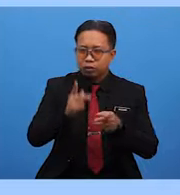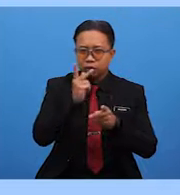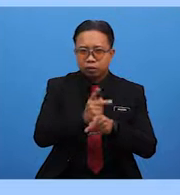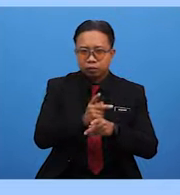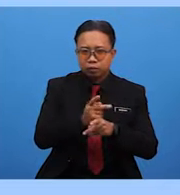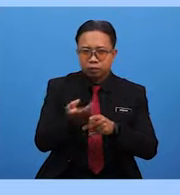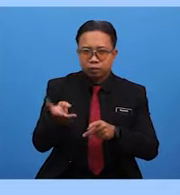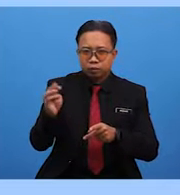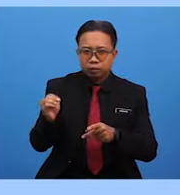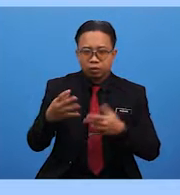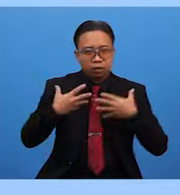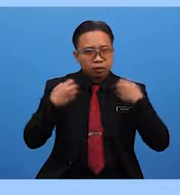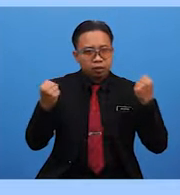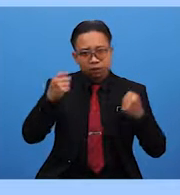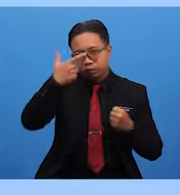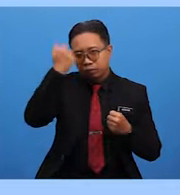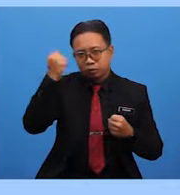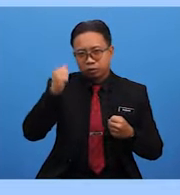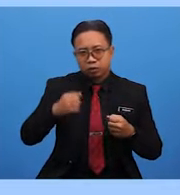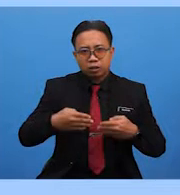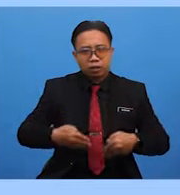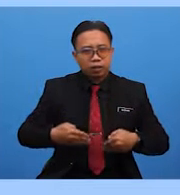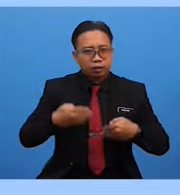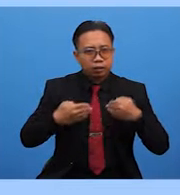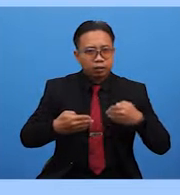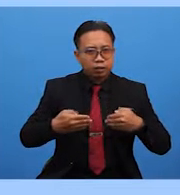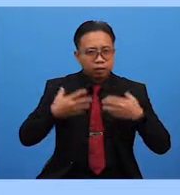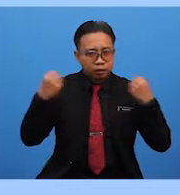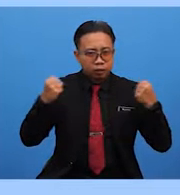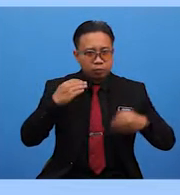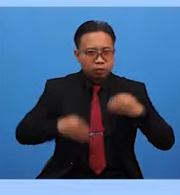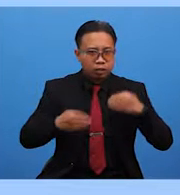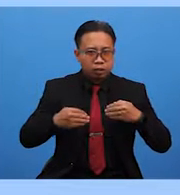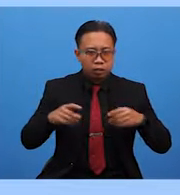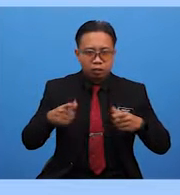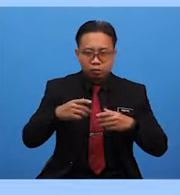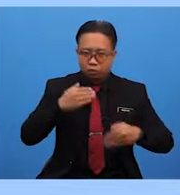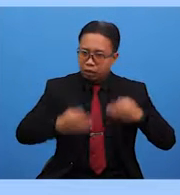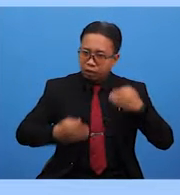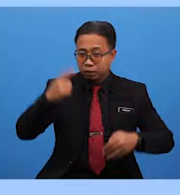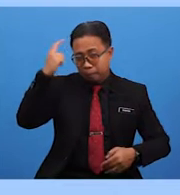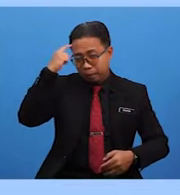because a healthy body leads to a healthy mind.